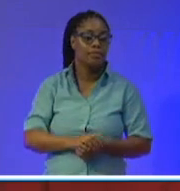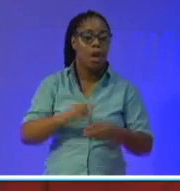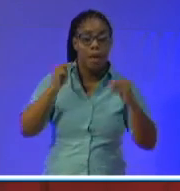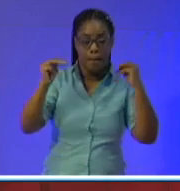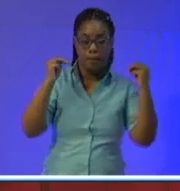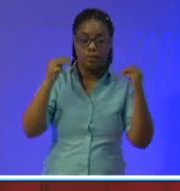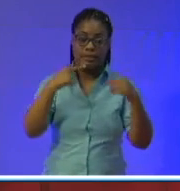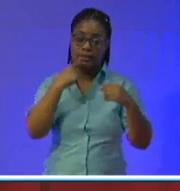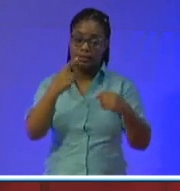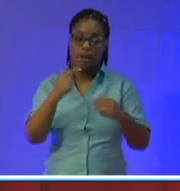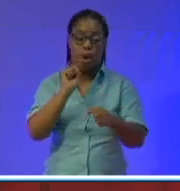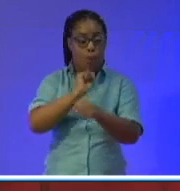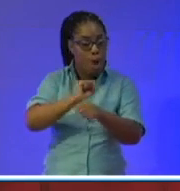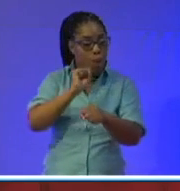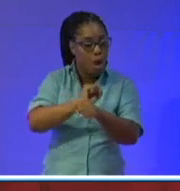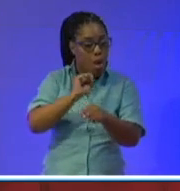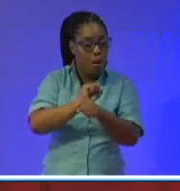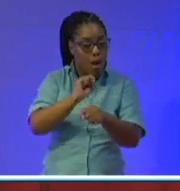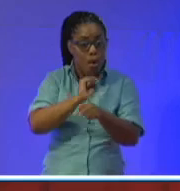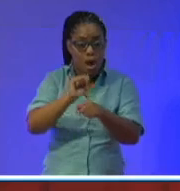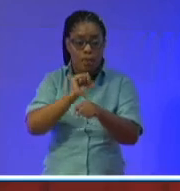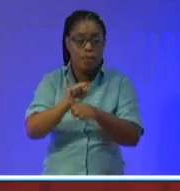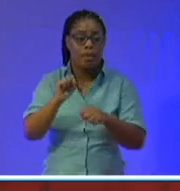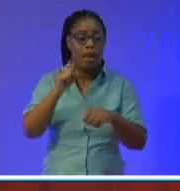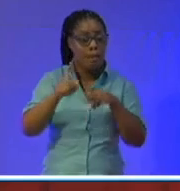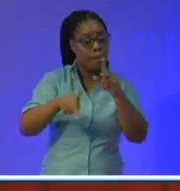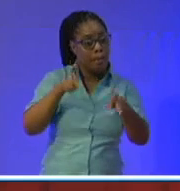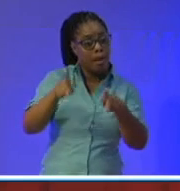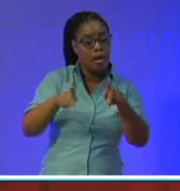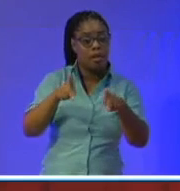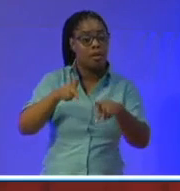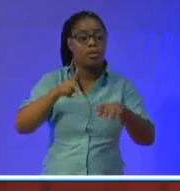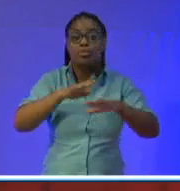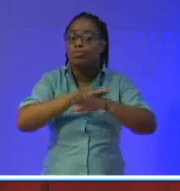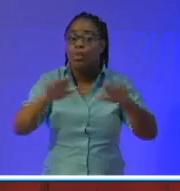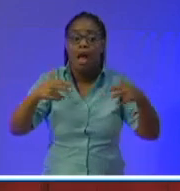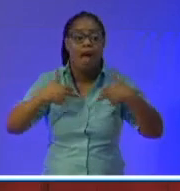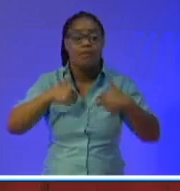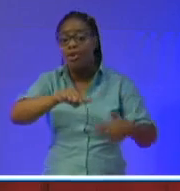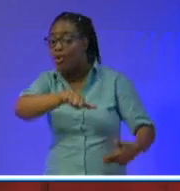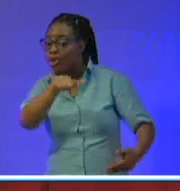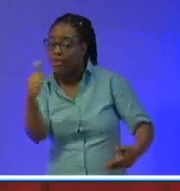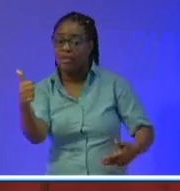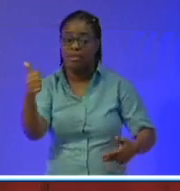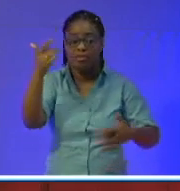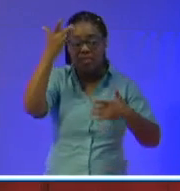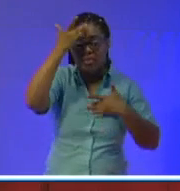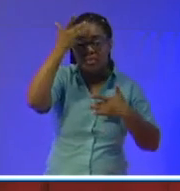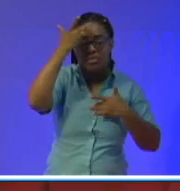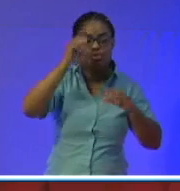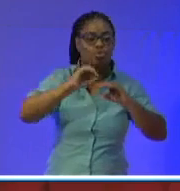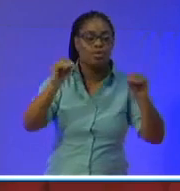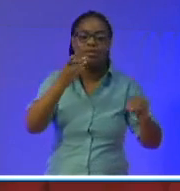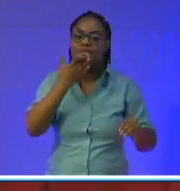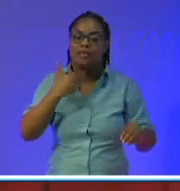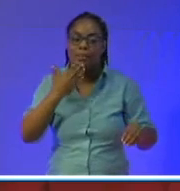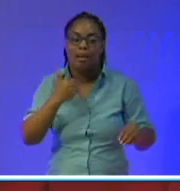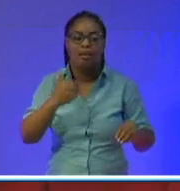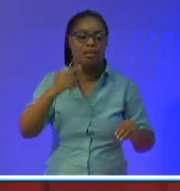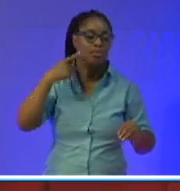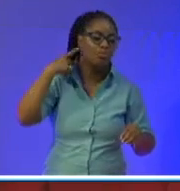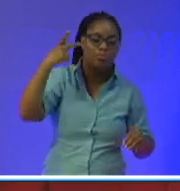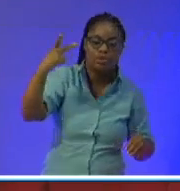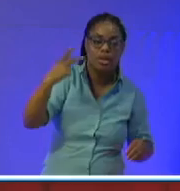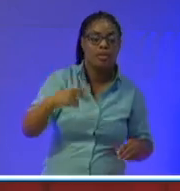normal vaccinated persons, that persons without comorbidities. Can you expand on that in terms of any